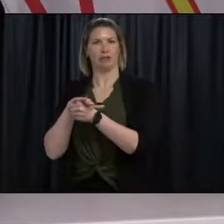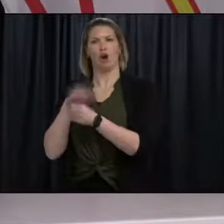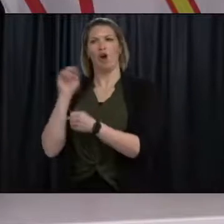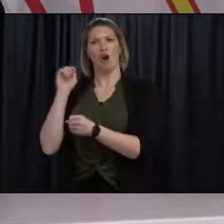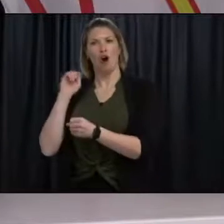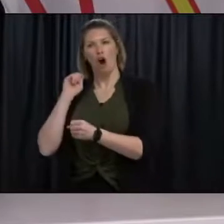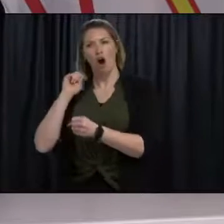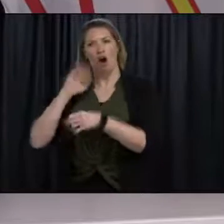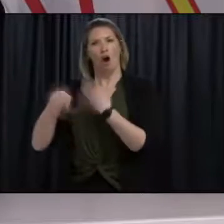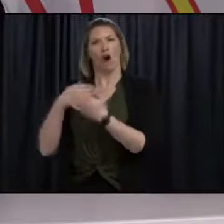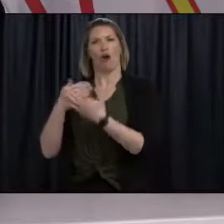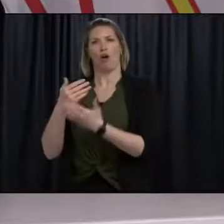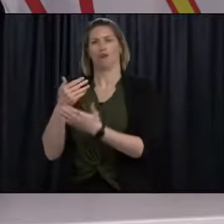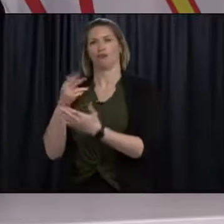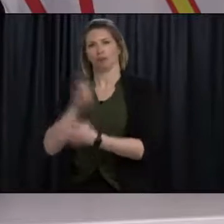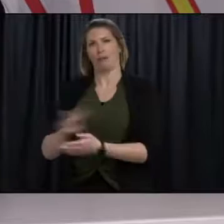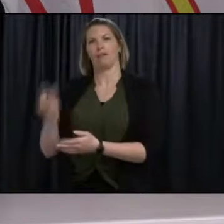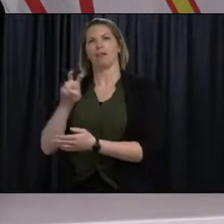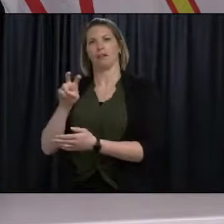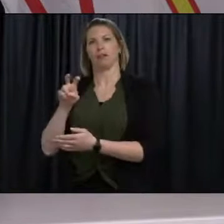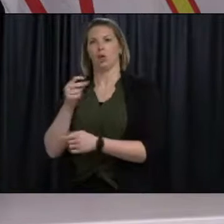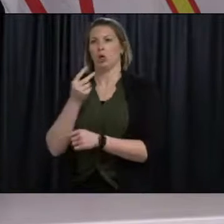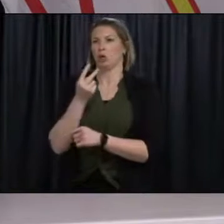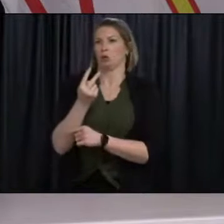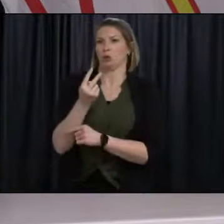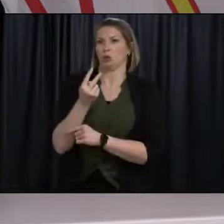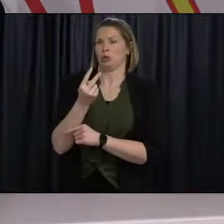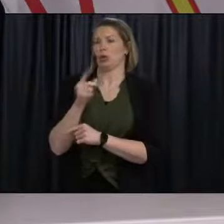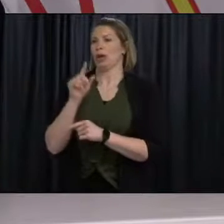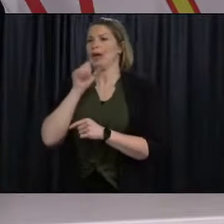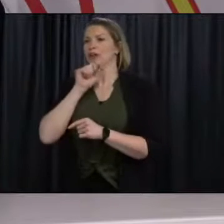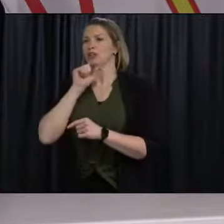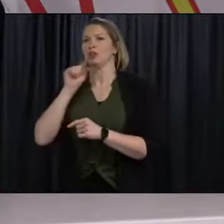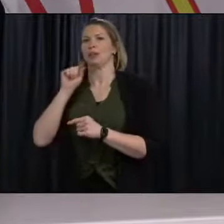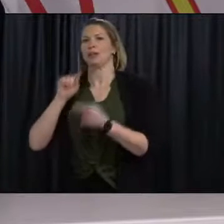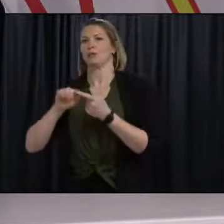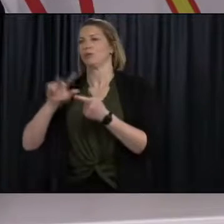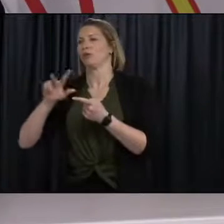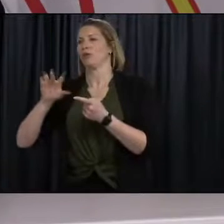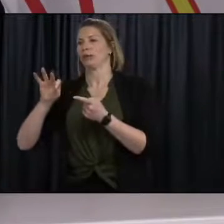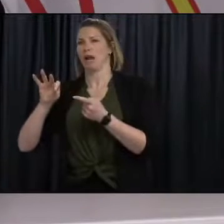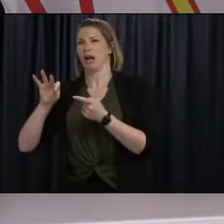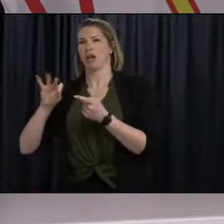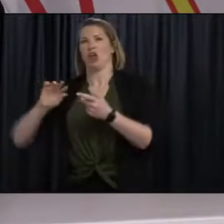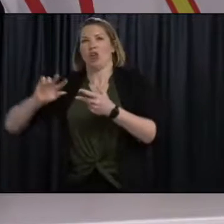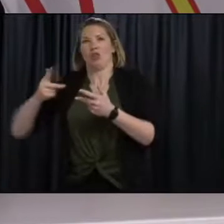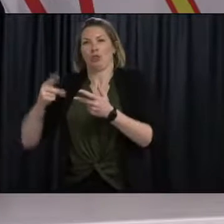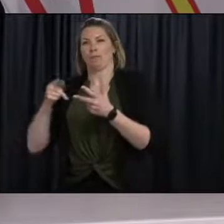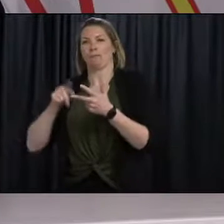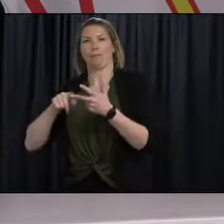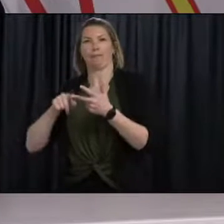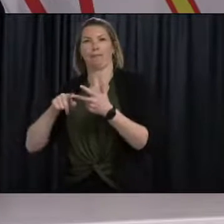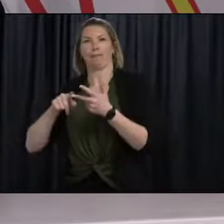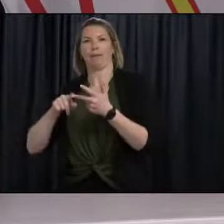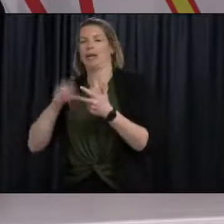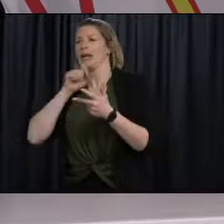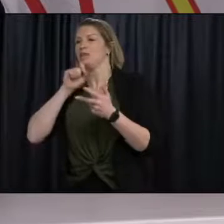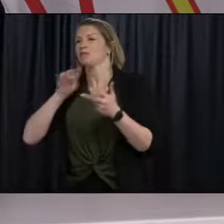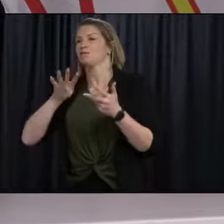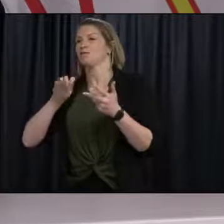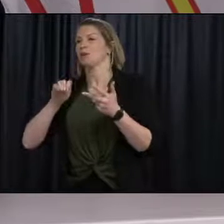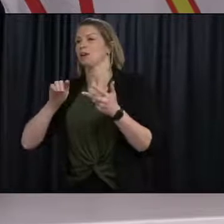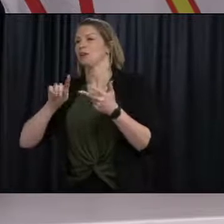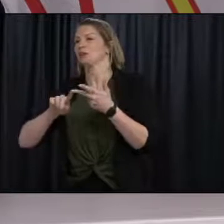all related to travel. 2 are between 20 and 39, and third is between 40 and 49,